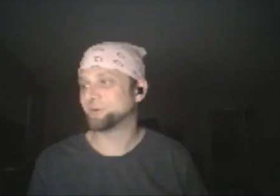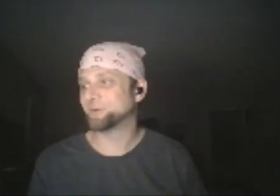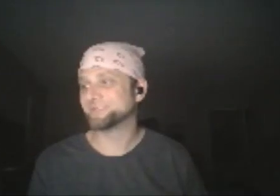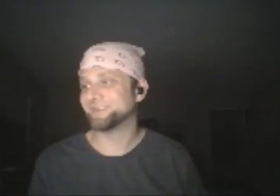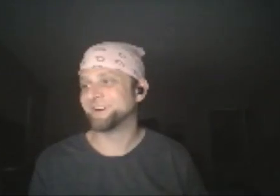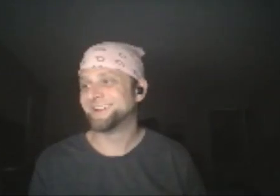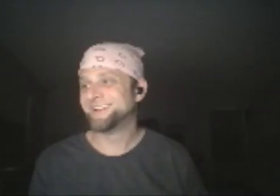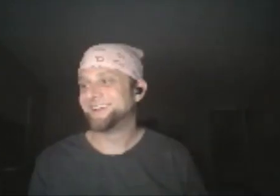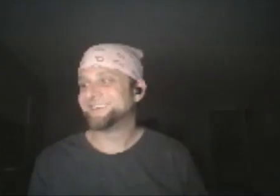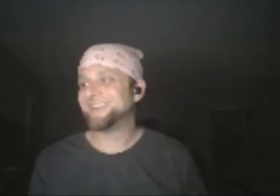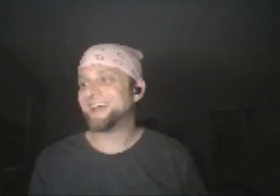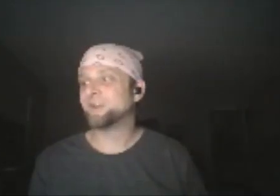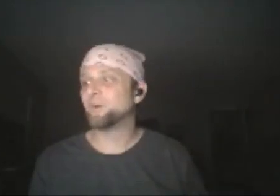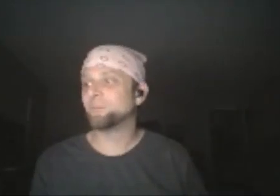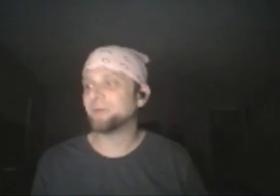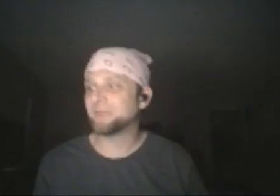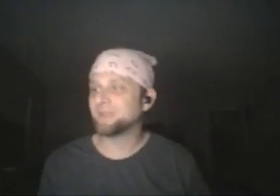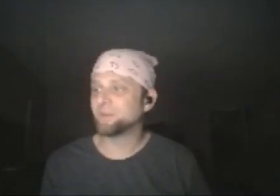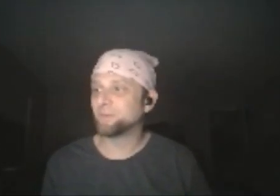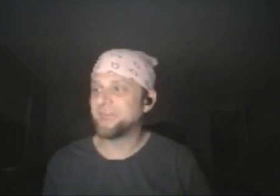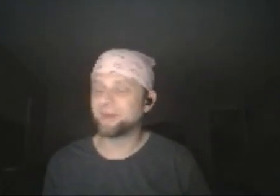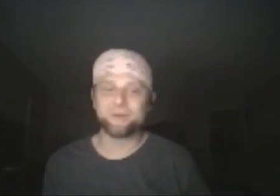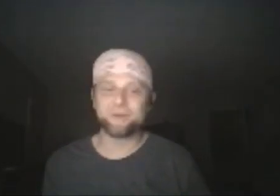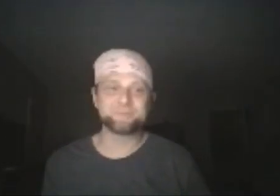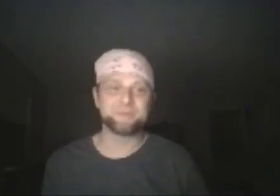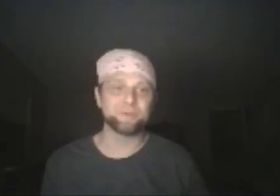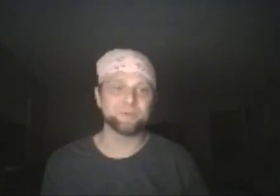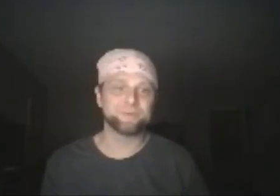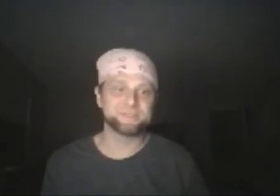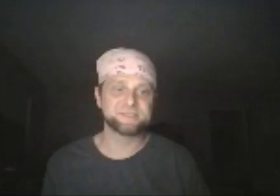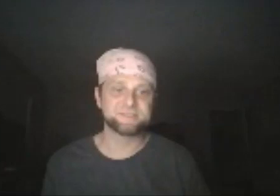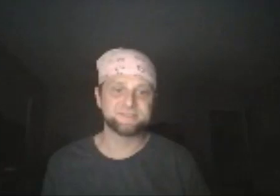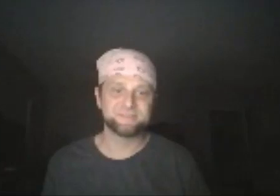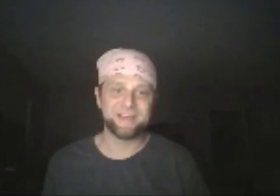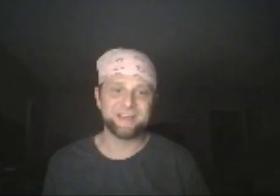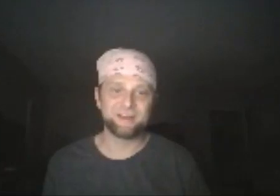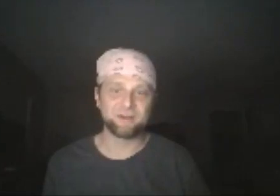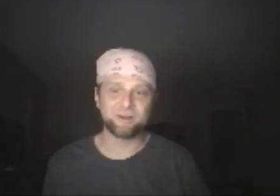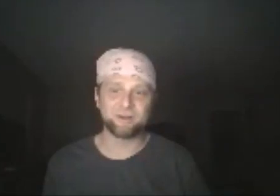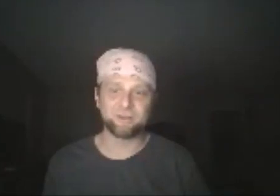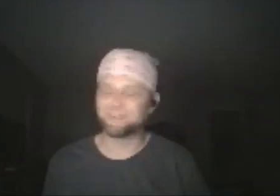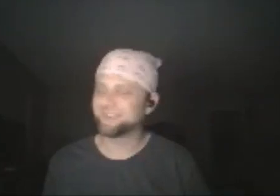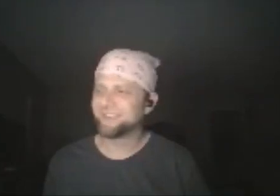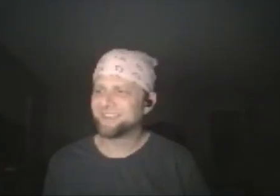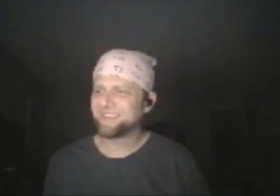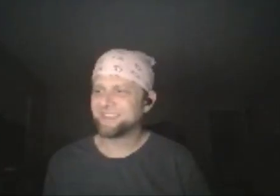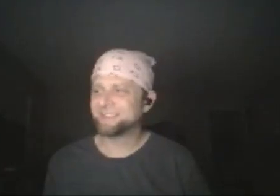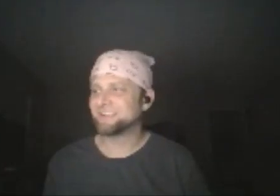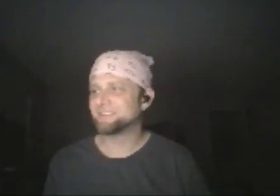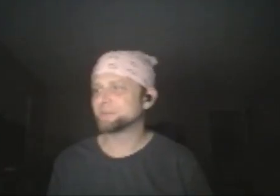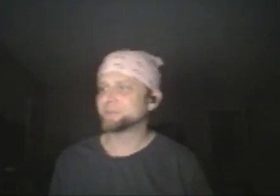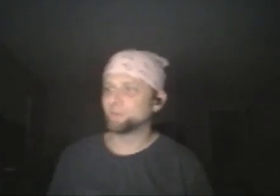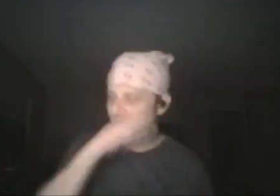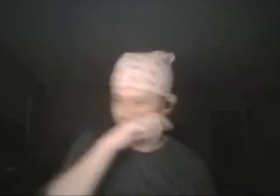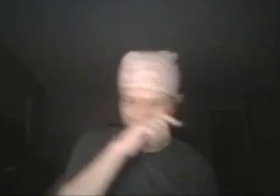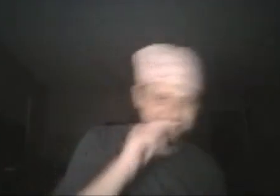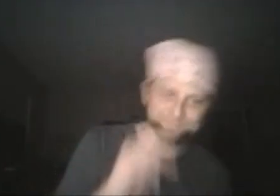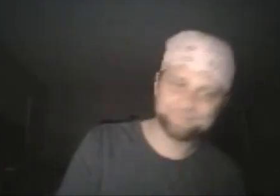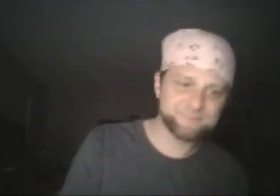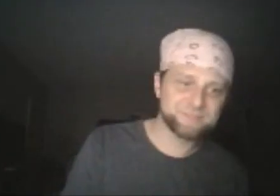broke U.S. law. Yeah, no, like, we can't arrest people if it's not in our greater good. Like, he said that so